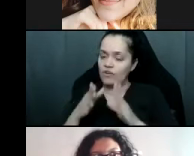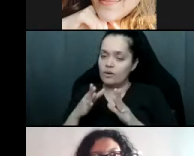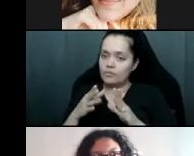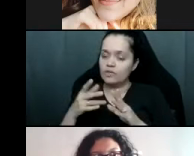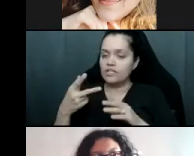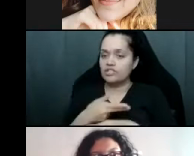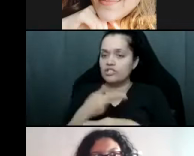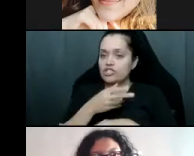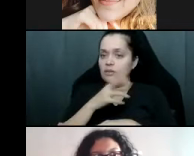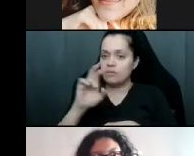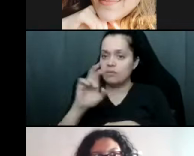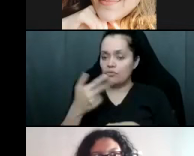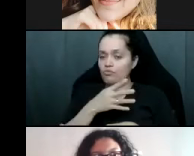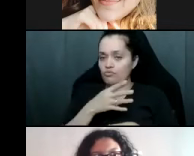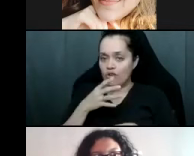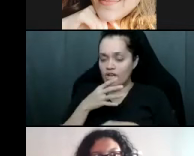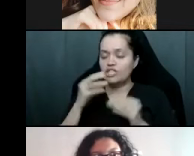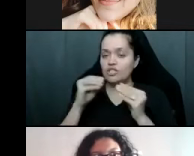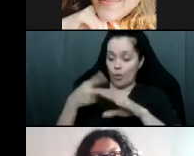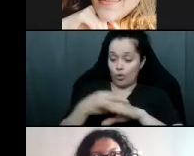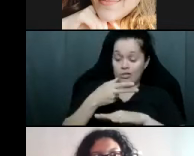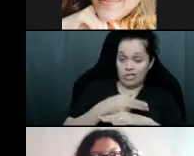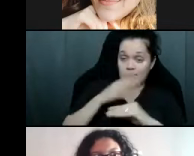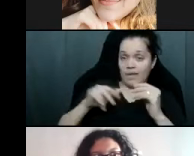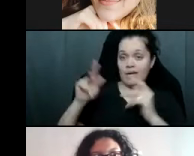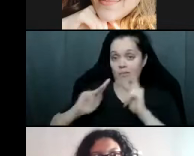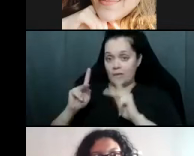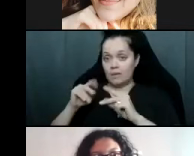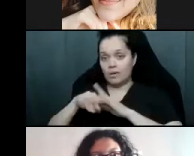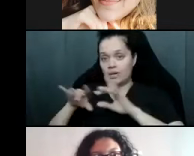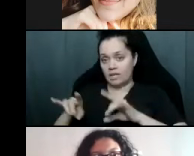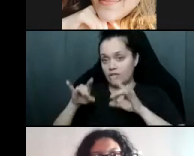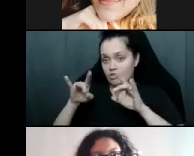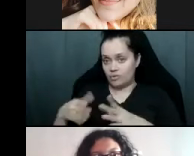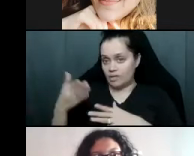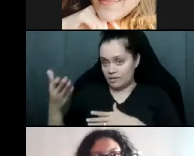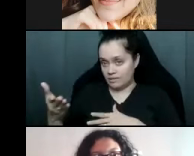ranches. There's more sheep than people in Australia,